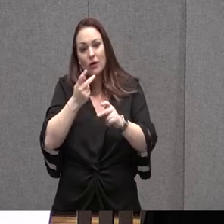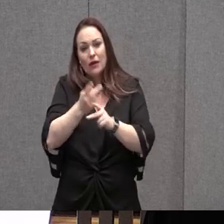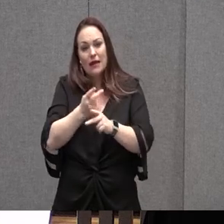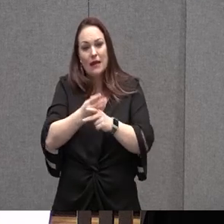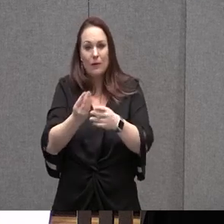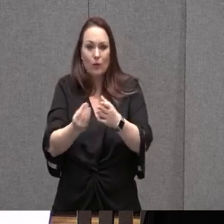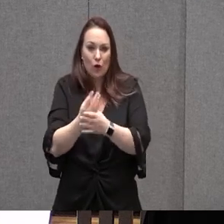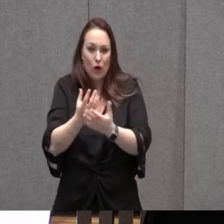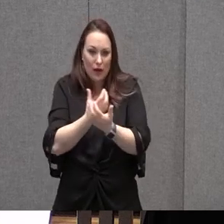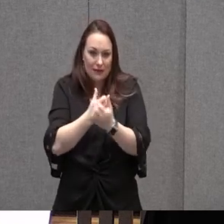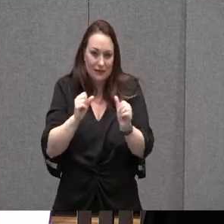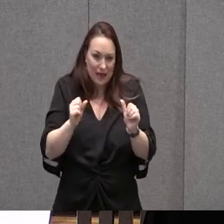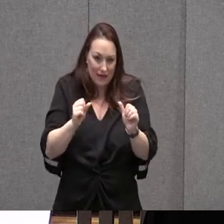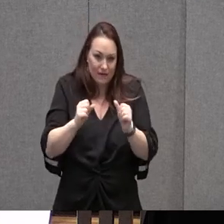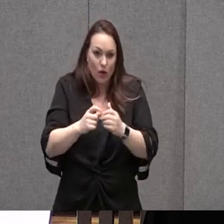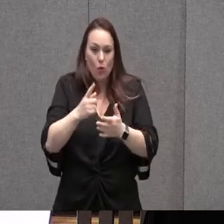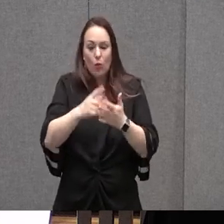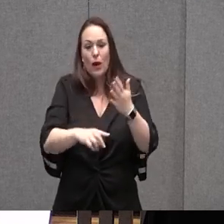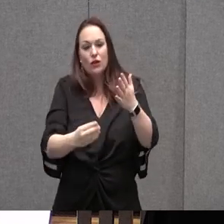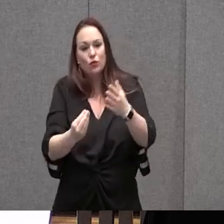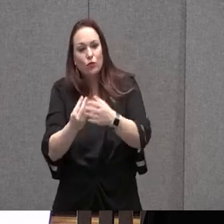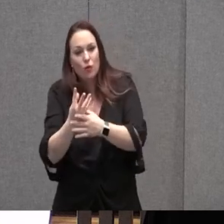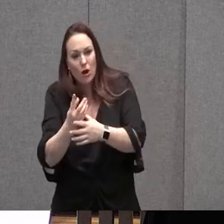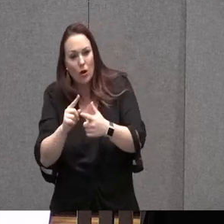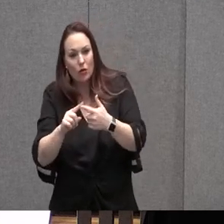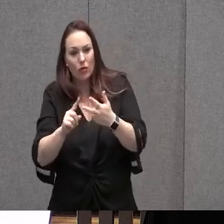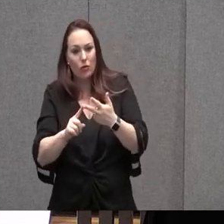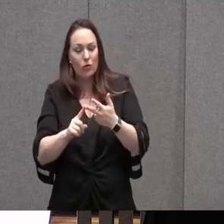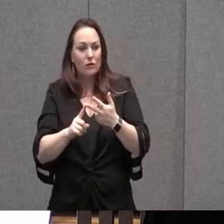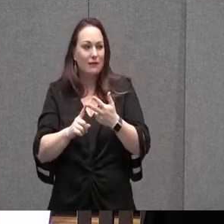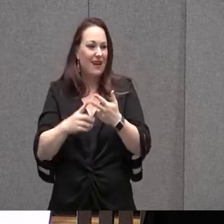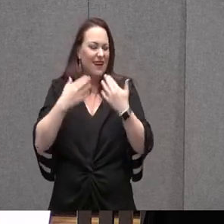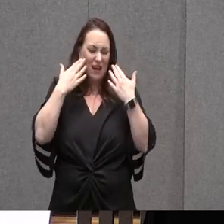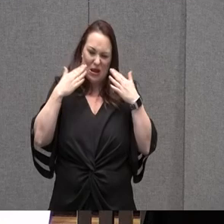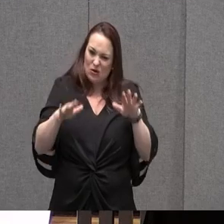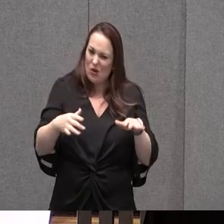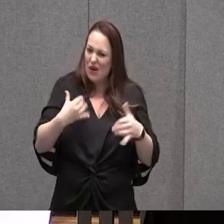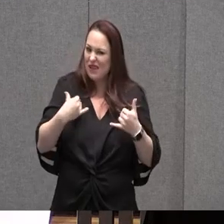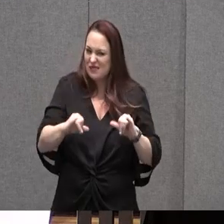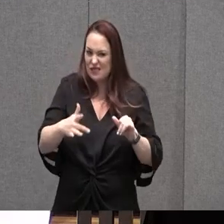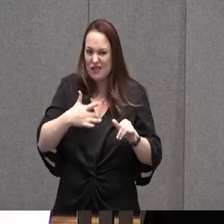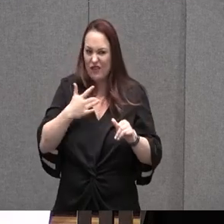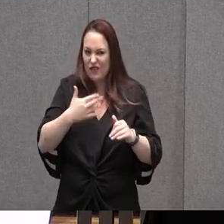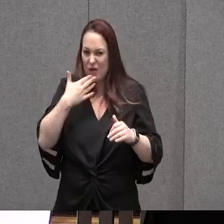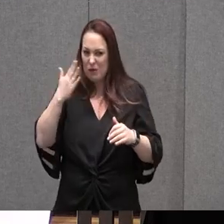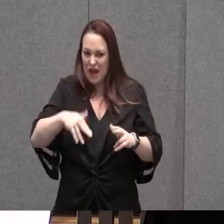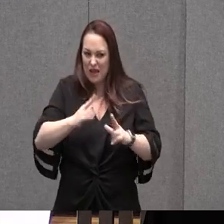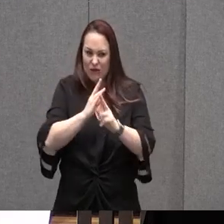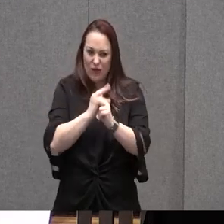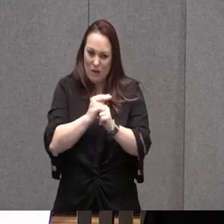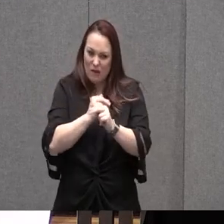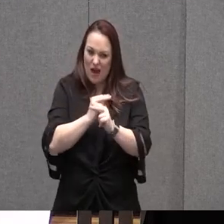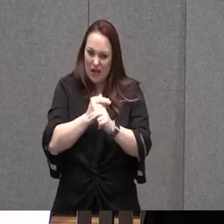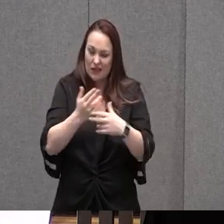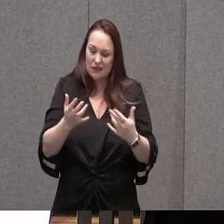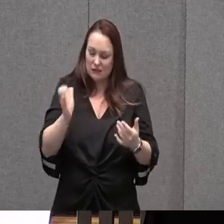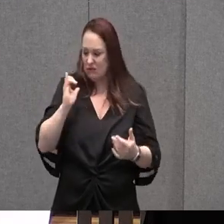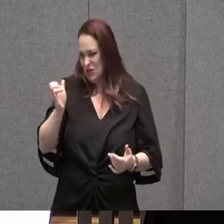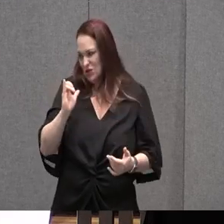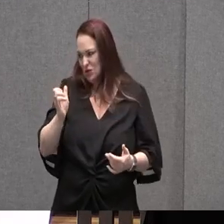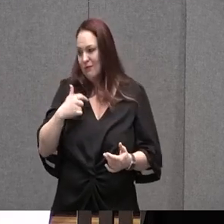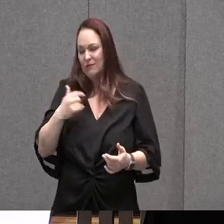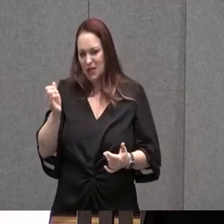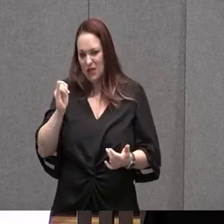garden safe. Yeah. What to grow in it. I don't know, though. I still kind of feel bad for the bunnies. I do, too. I feel really